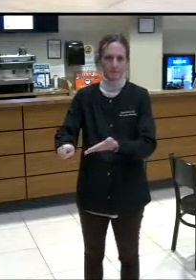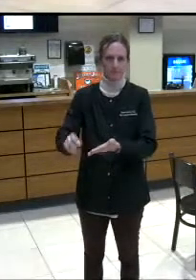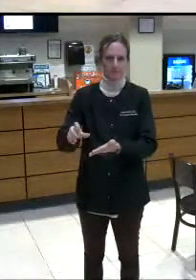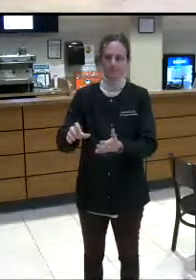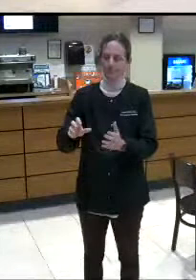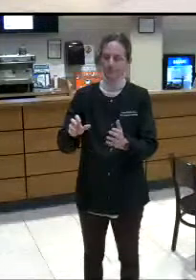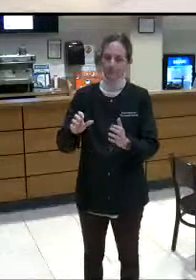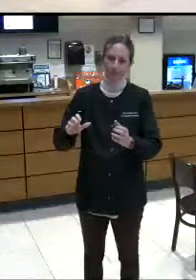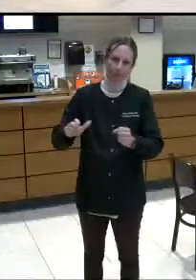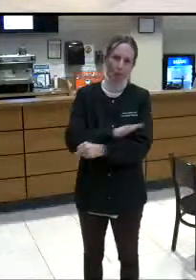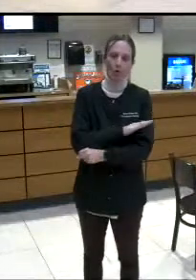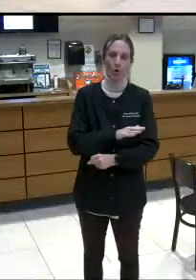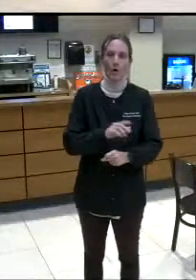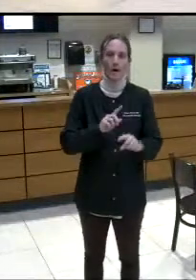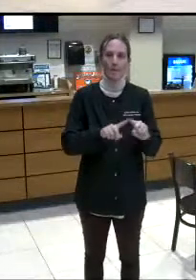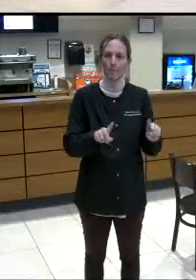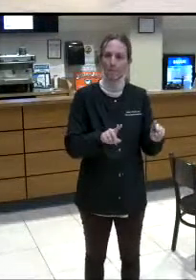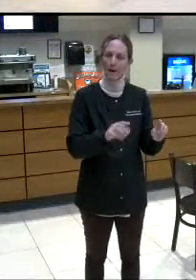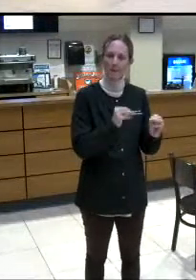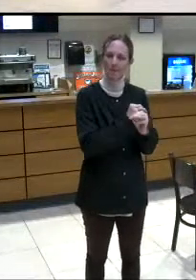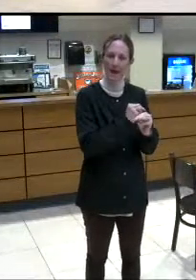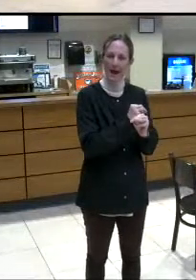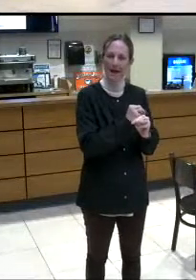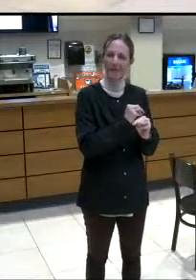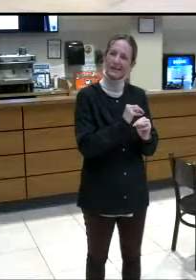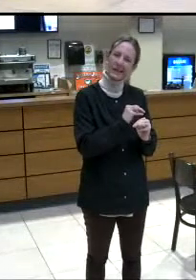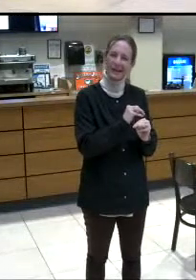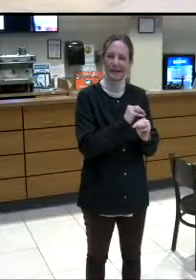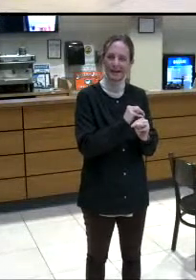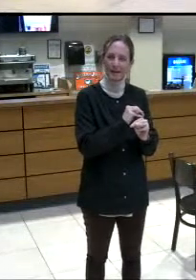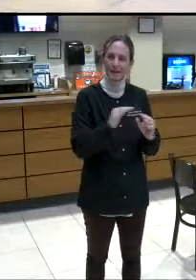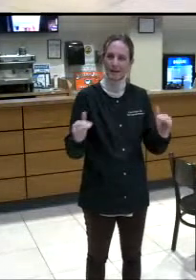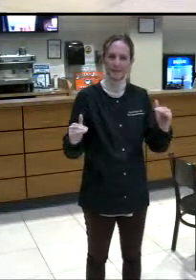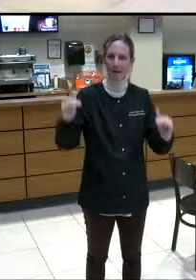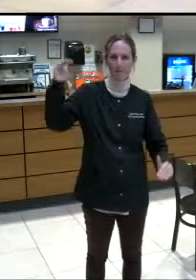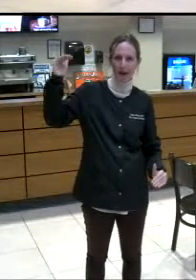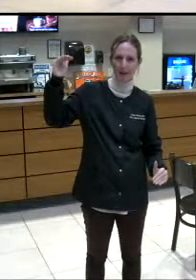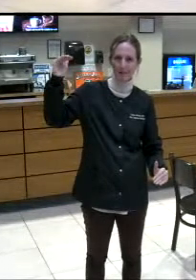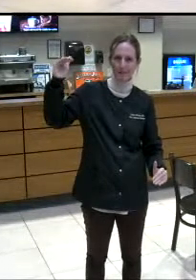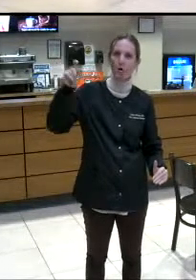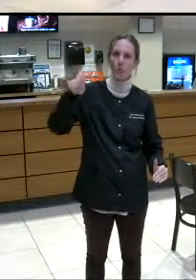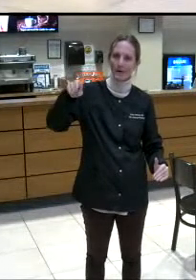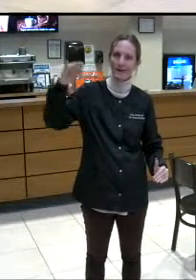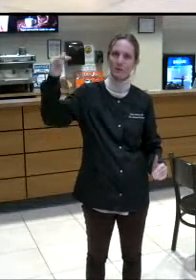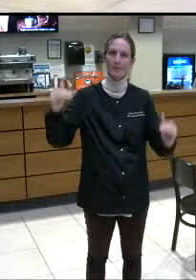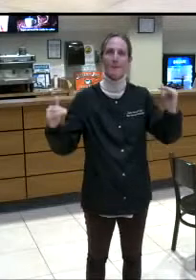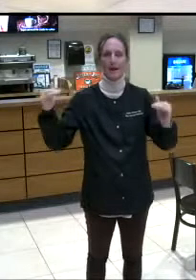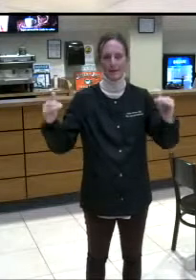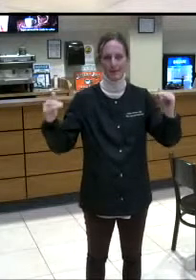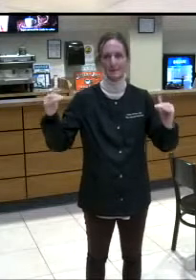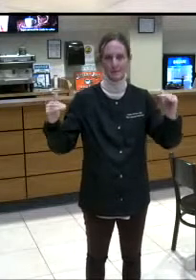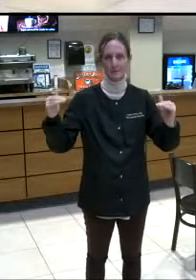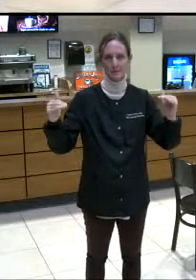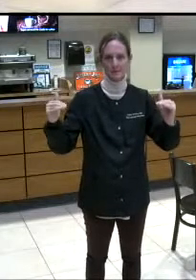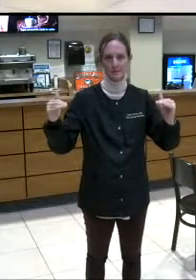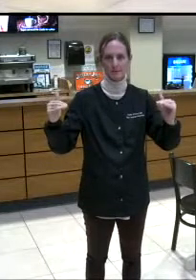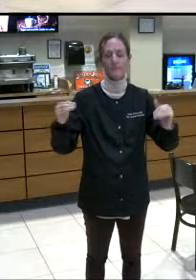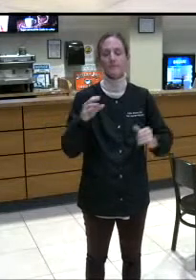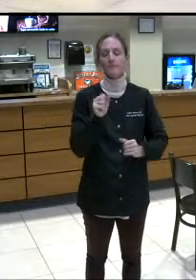math. We want to make sure that that is balanced. The other thing about these instructional blocks is that